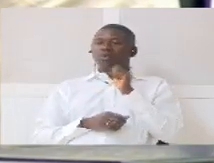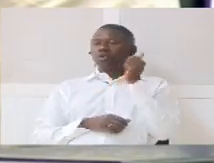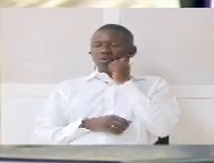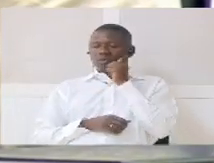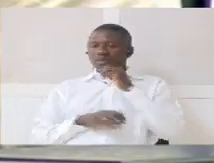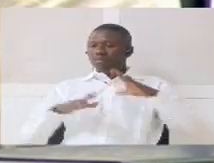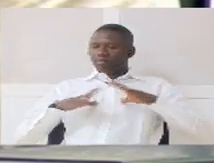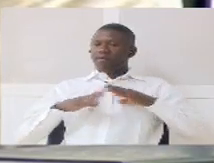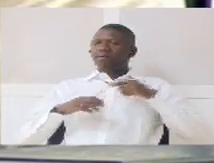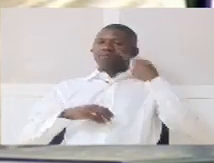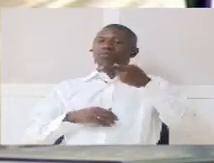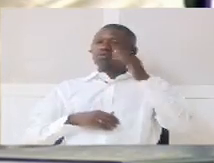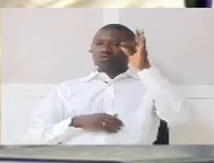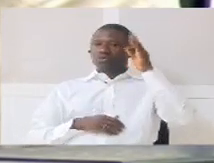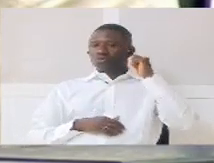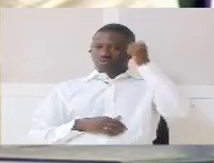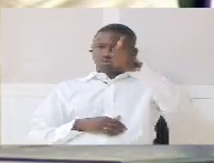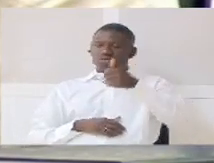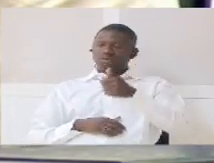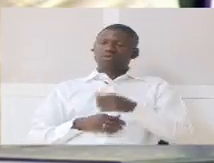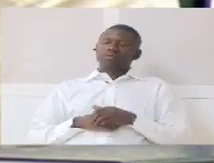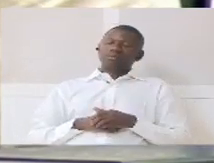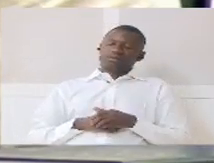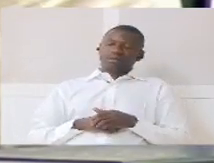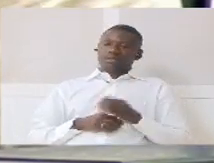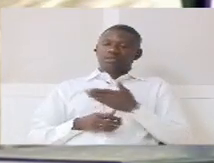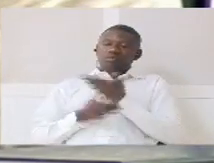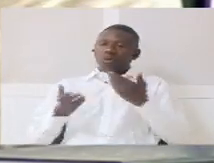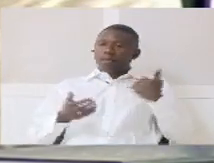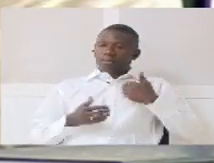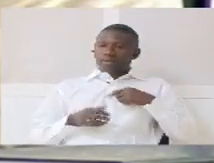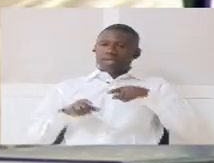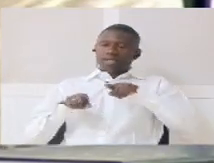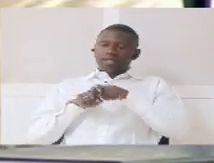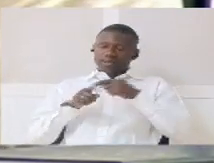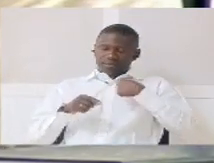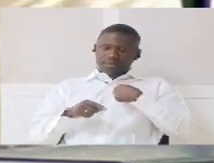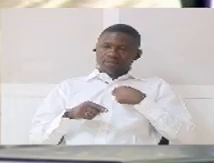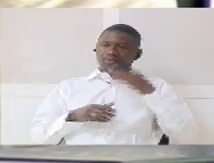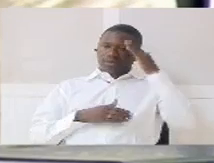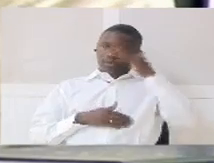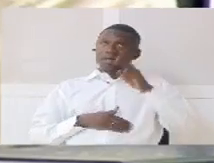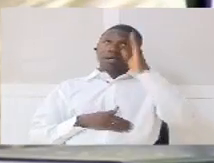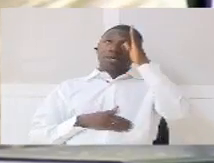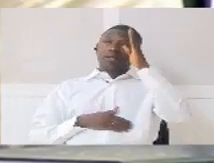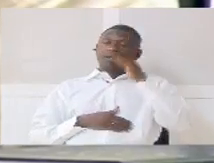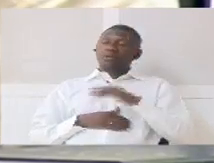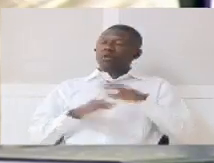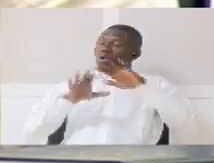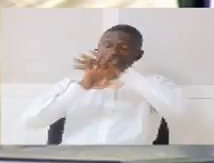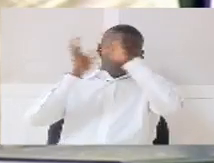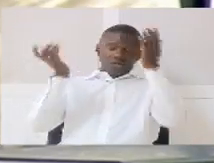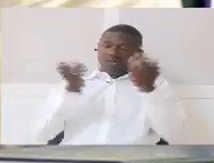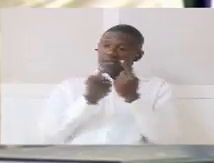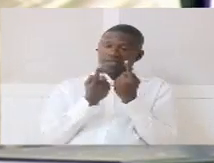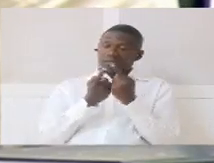to prepare for it. This is why people like him should thank God. All these